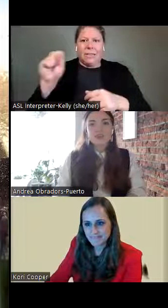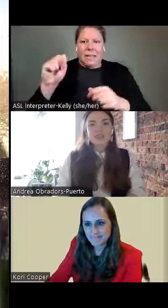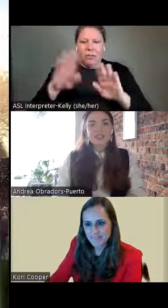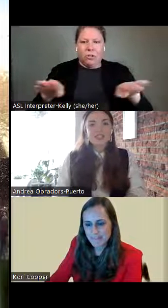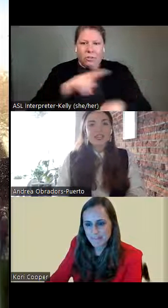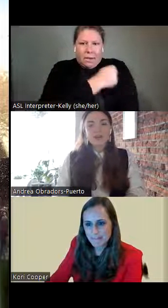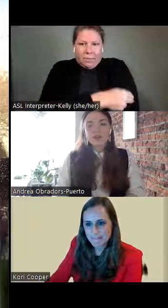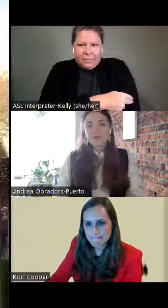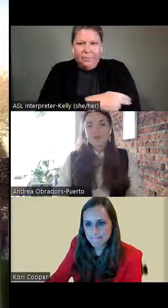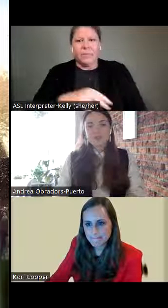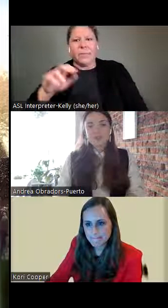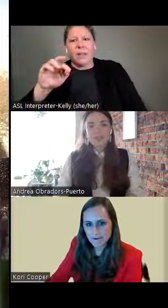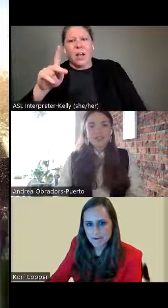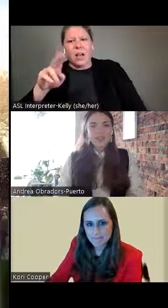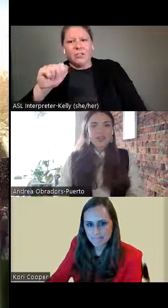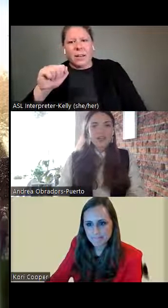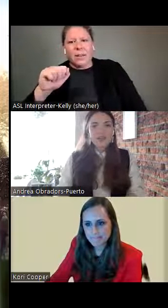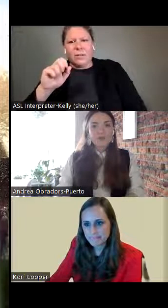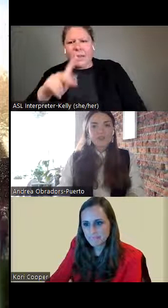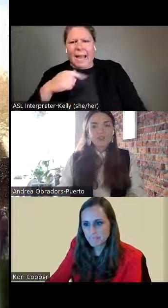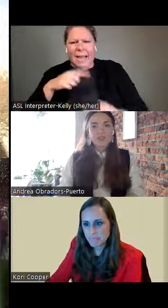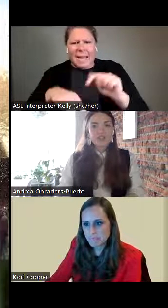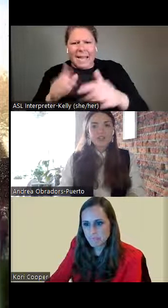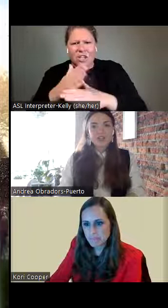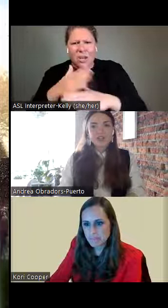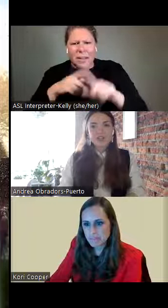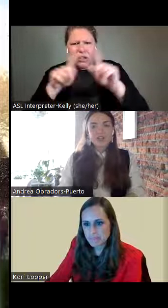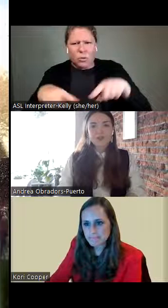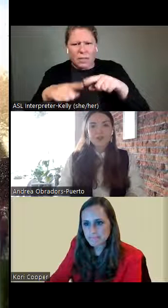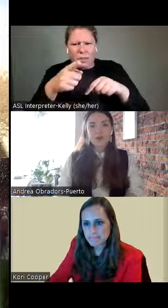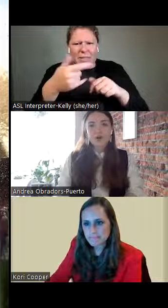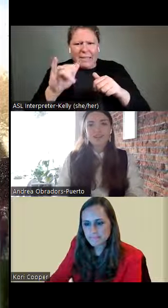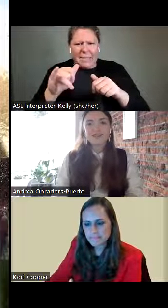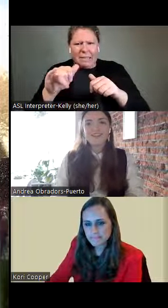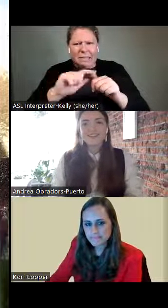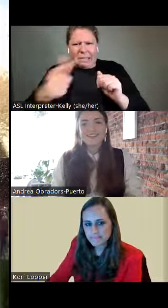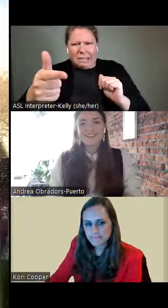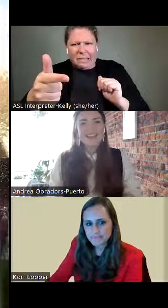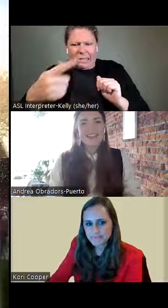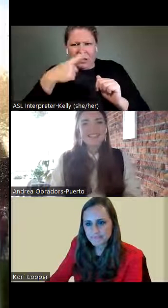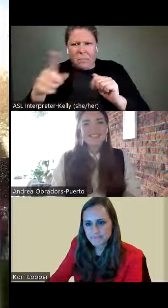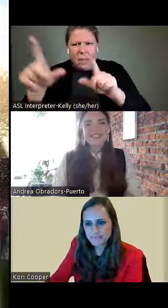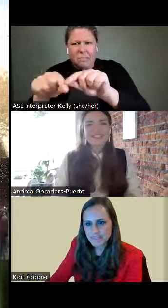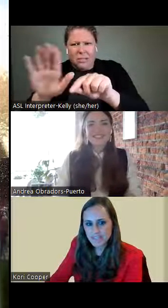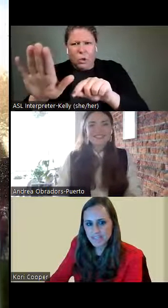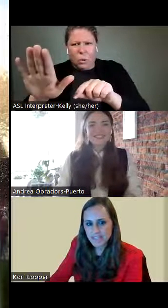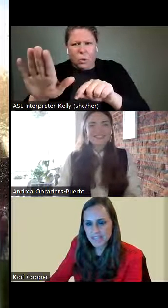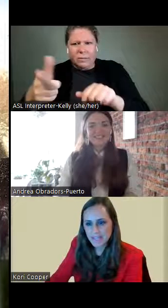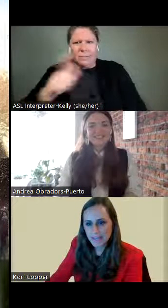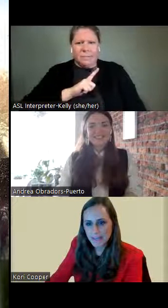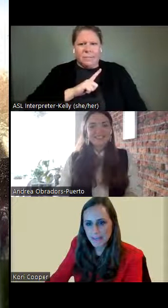Thank you, Corey. Jeannie, I'm not able to share my screen now because you're still sharing yours. I think you have to pause it. It's totally